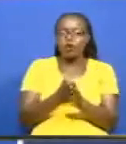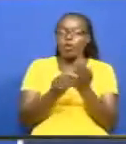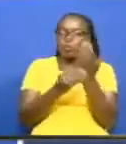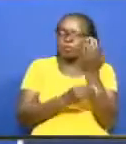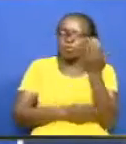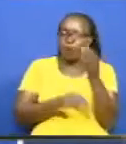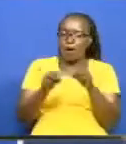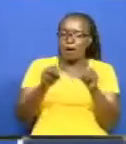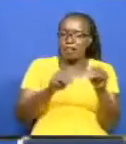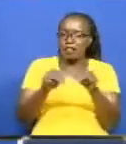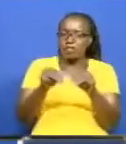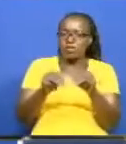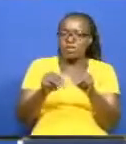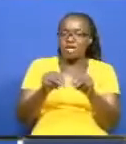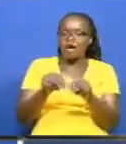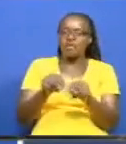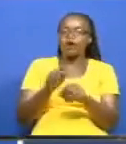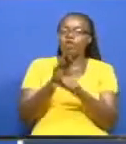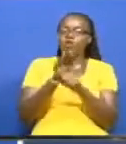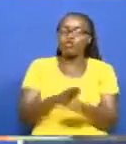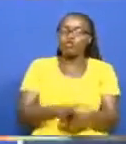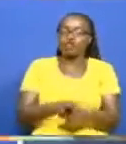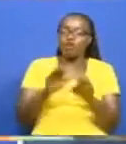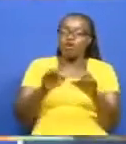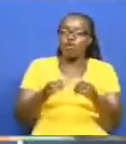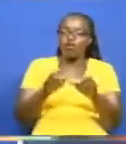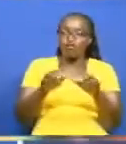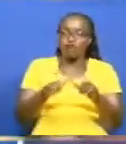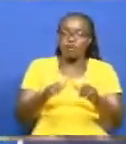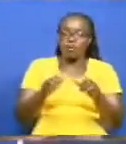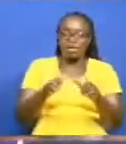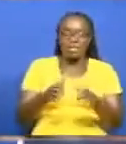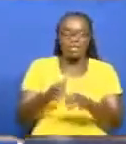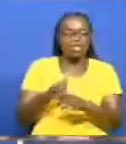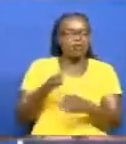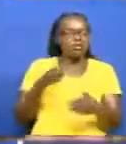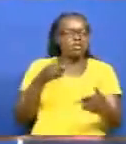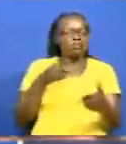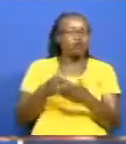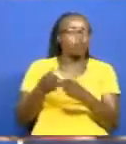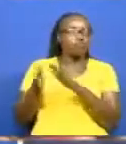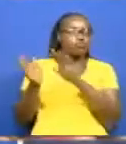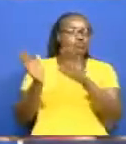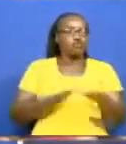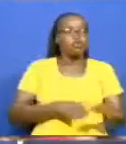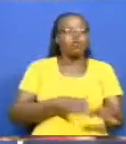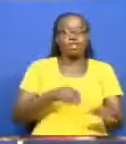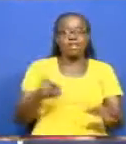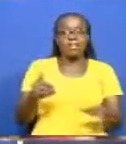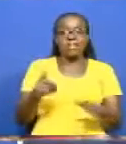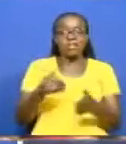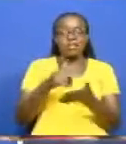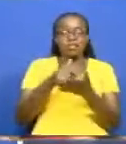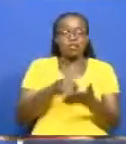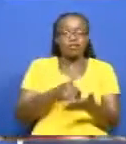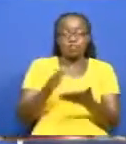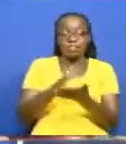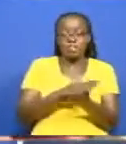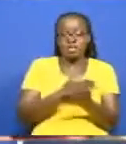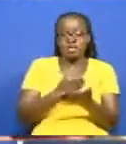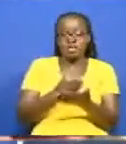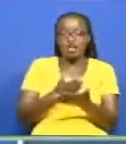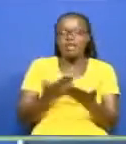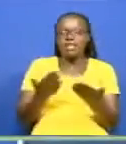exploitation of farmers has led many farmers to abandon coffee farming, resulting in a further slump of a sector whose production has